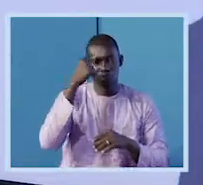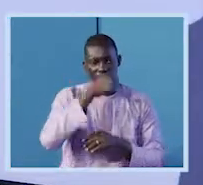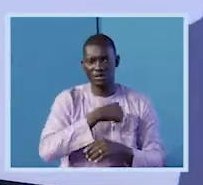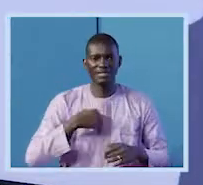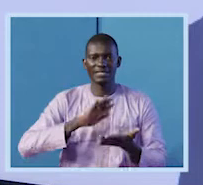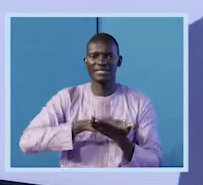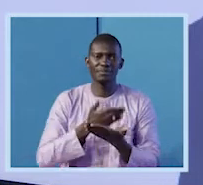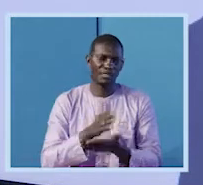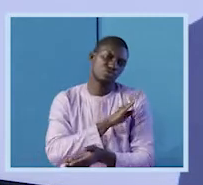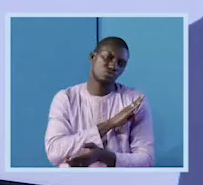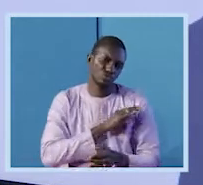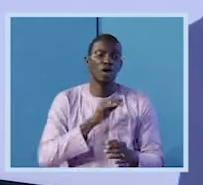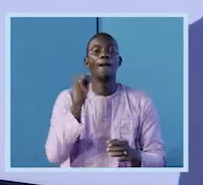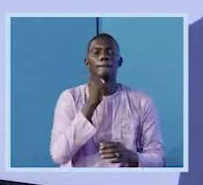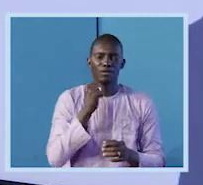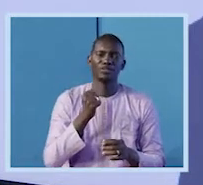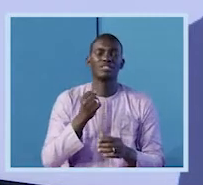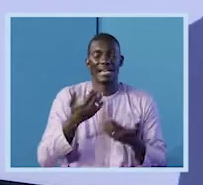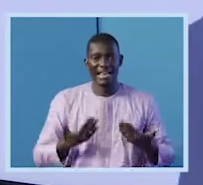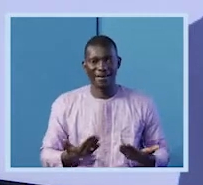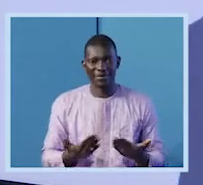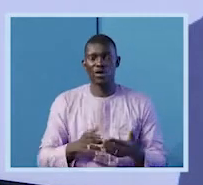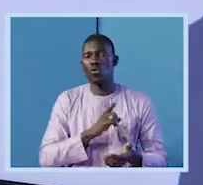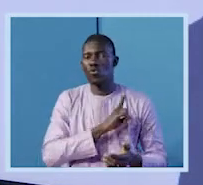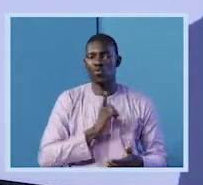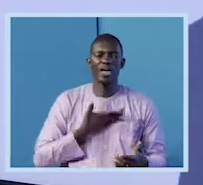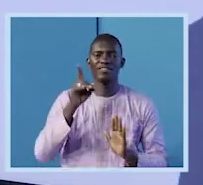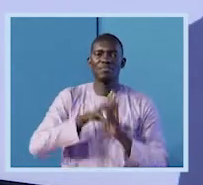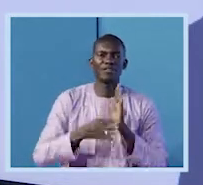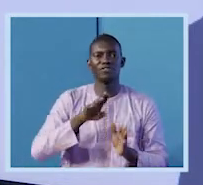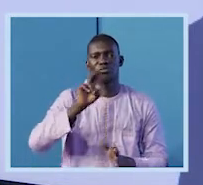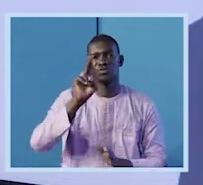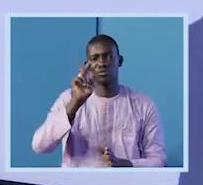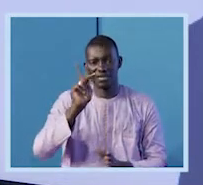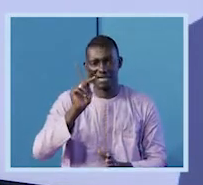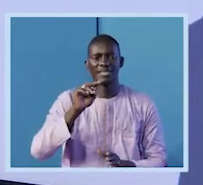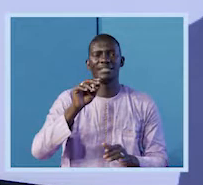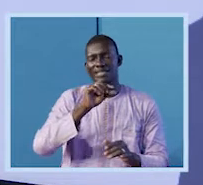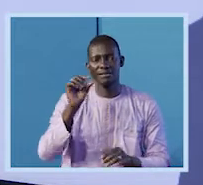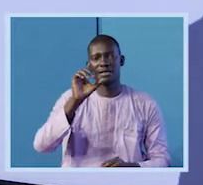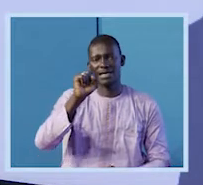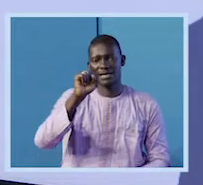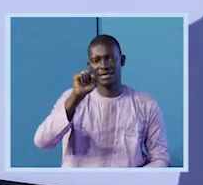well. Because currently we have a project from the UK called ASLEJ,